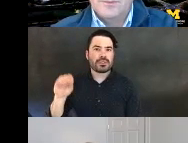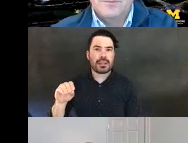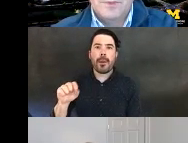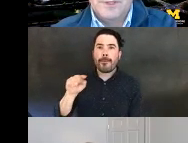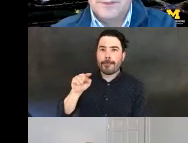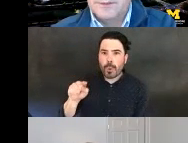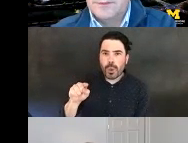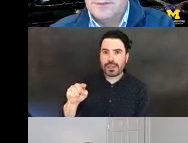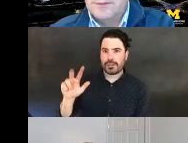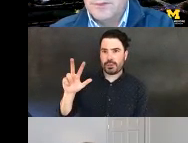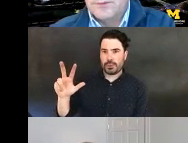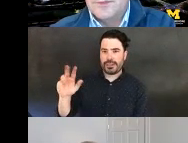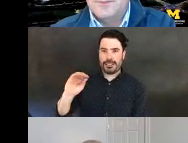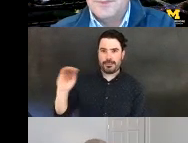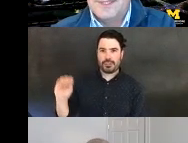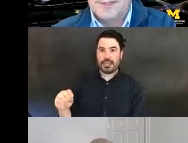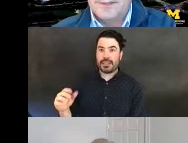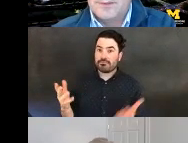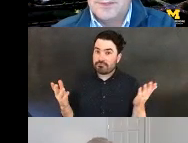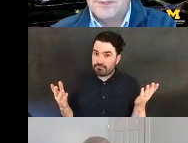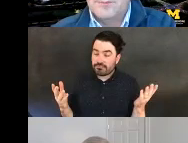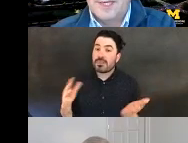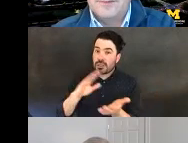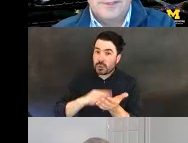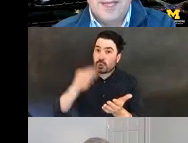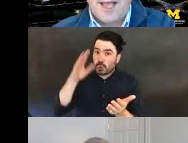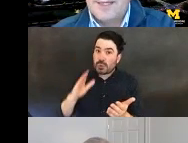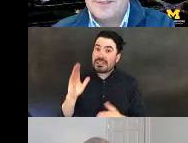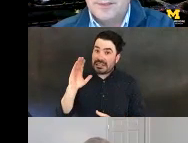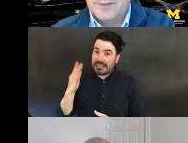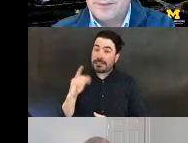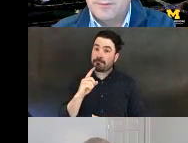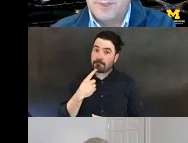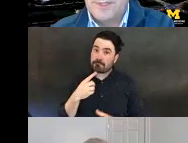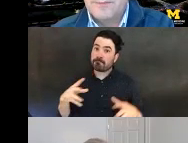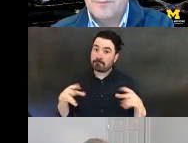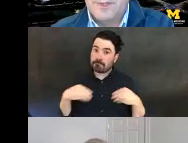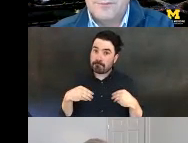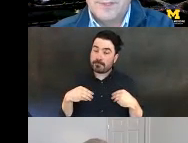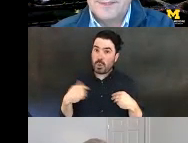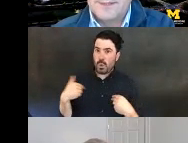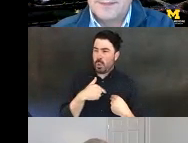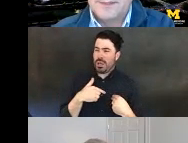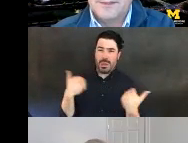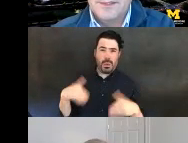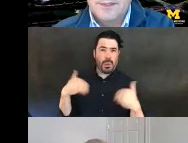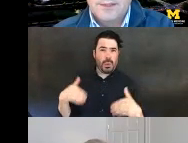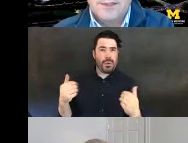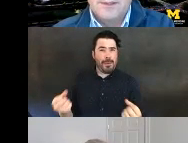0.3. So students seem to be taking it seriously. We had high adherence to the request for that